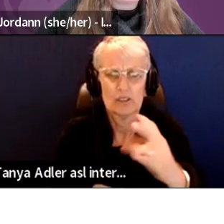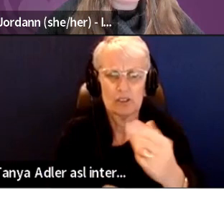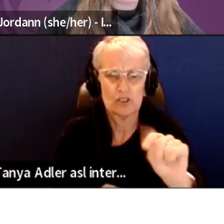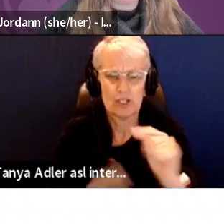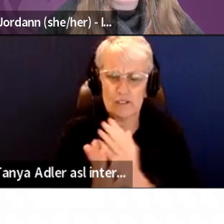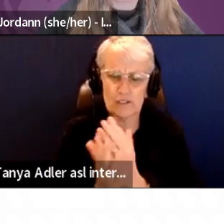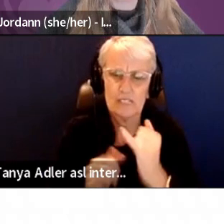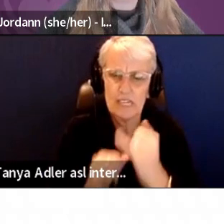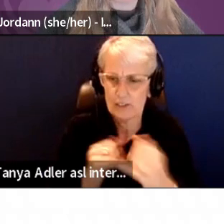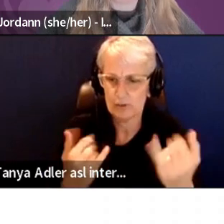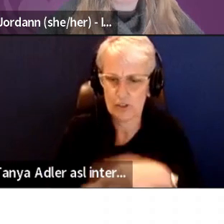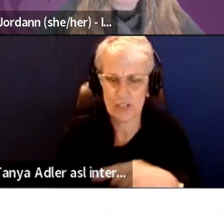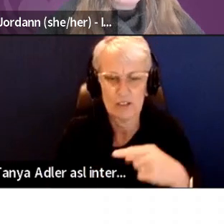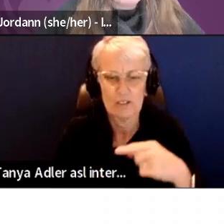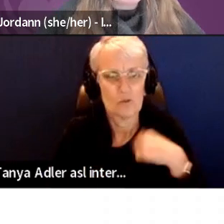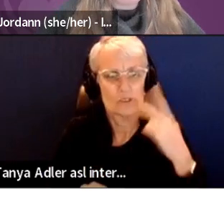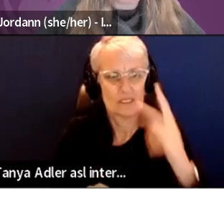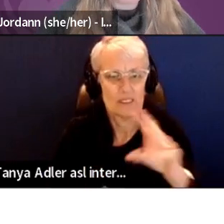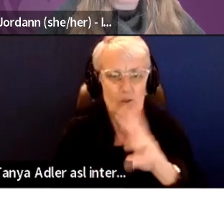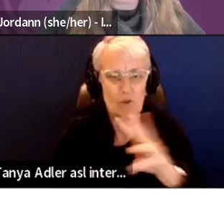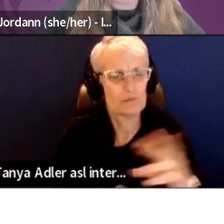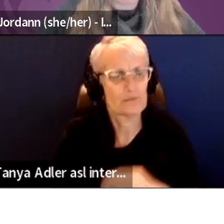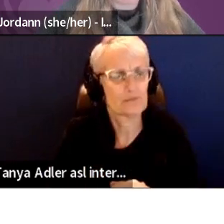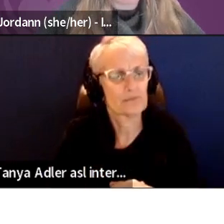end of today's session if they haven't already.